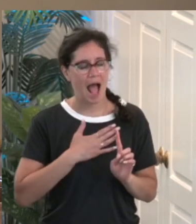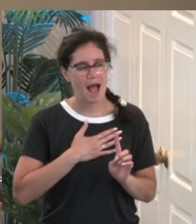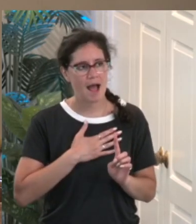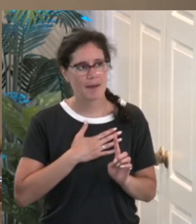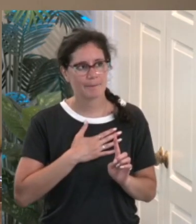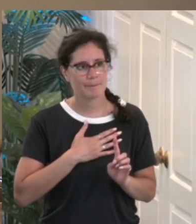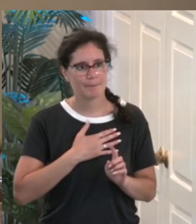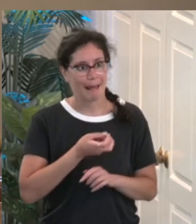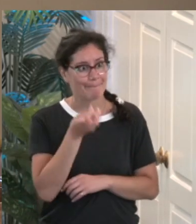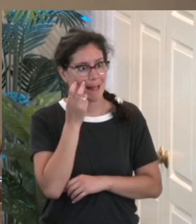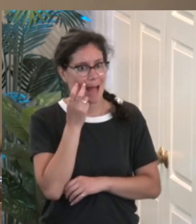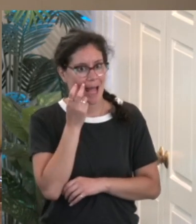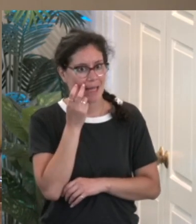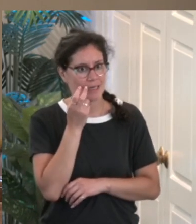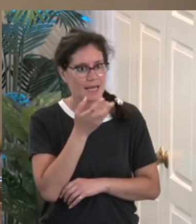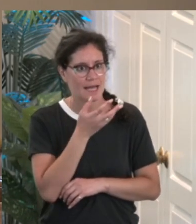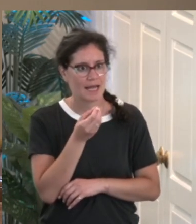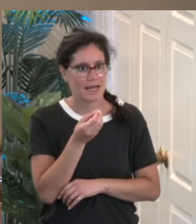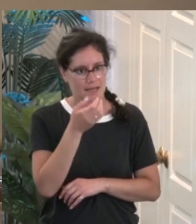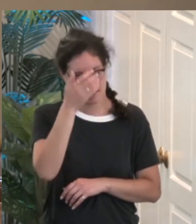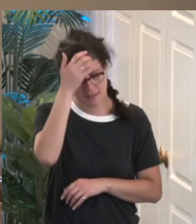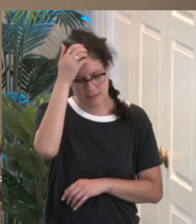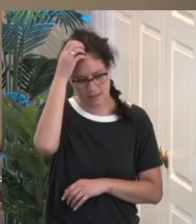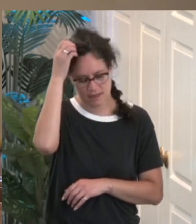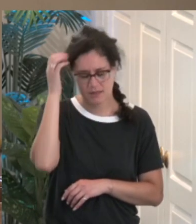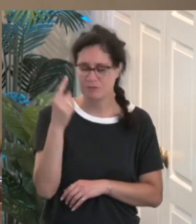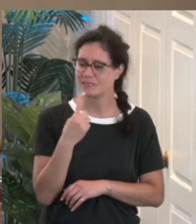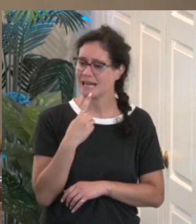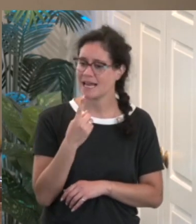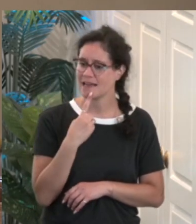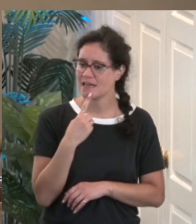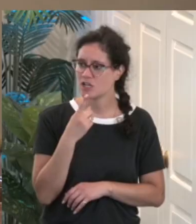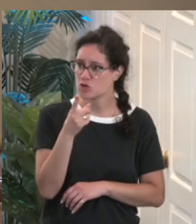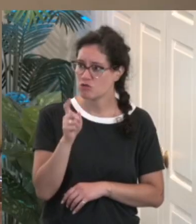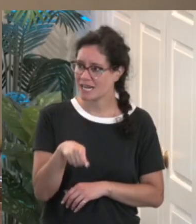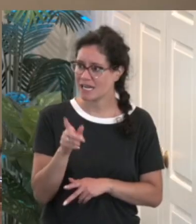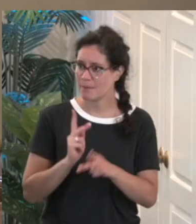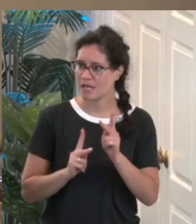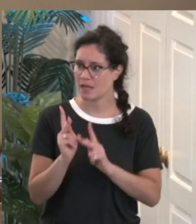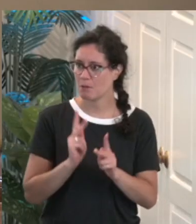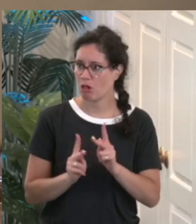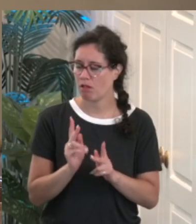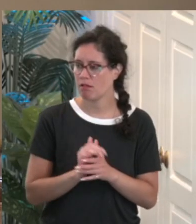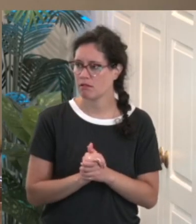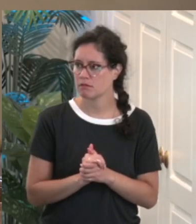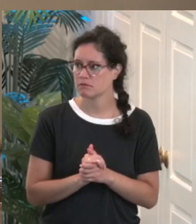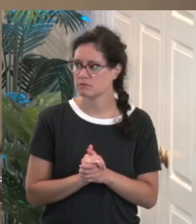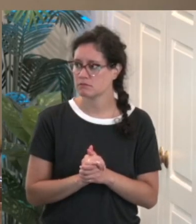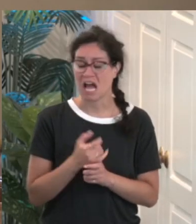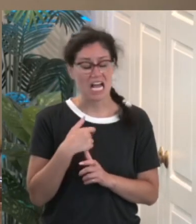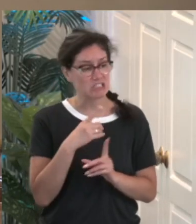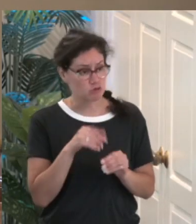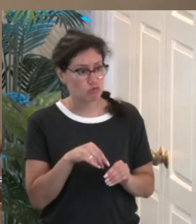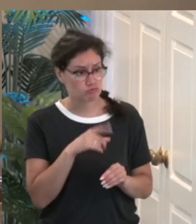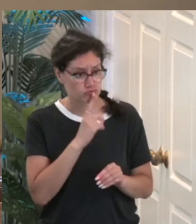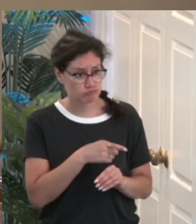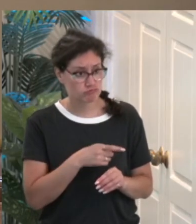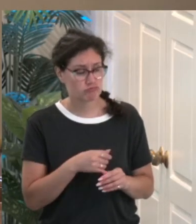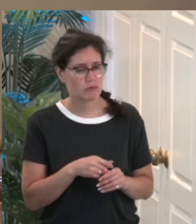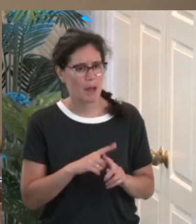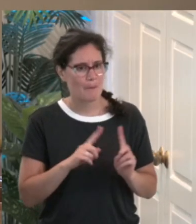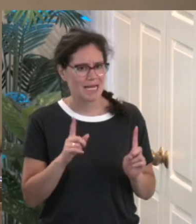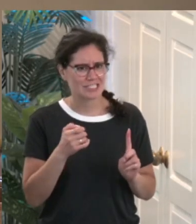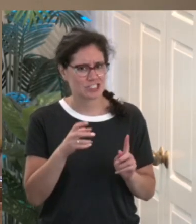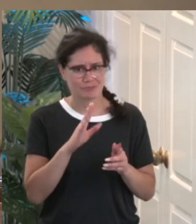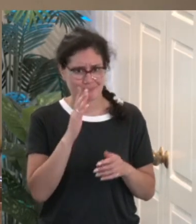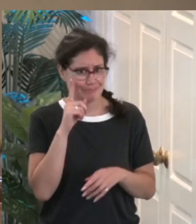I'm blind. And you would say, well, Reverend Gerald, you need people, and I do need people. But just because I'm